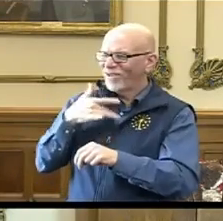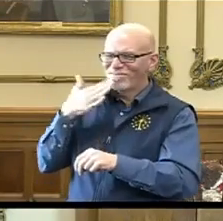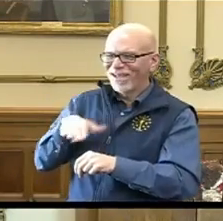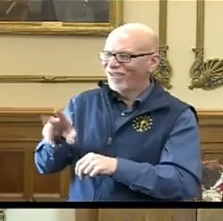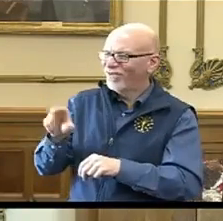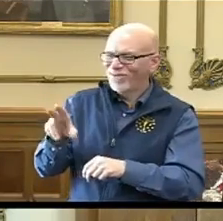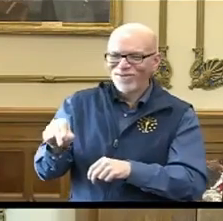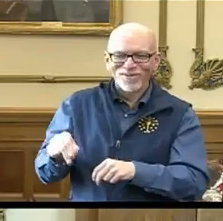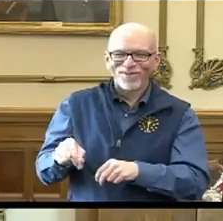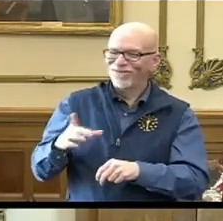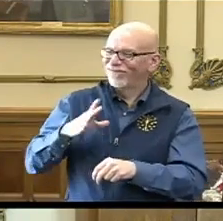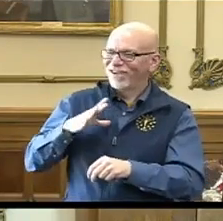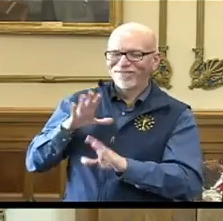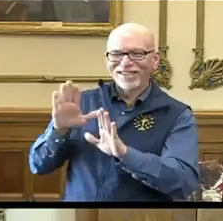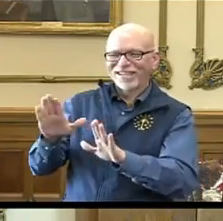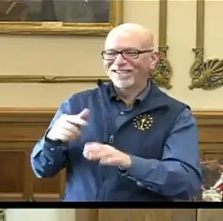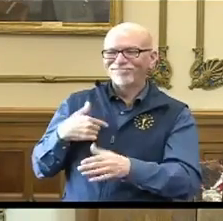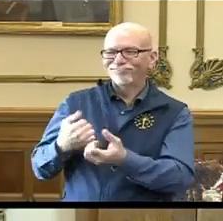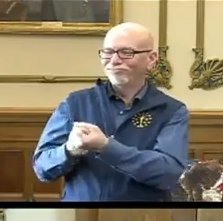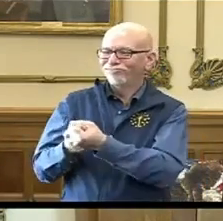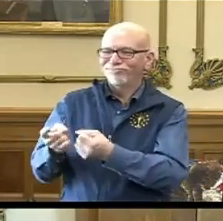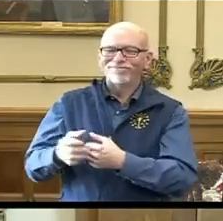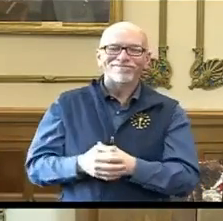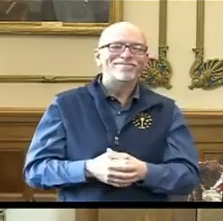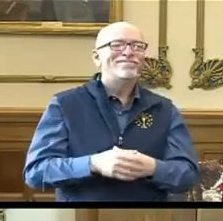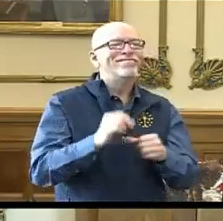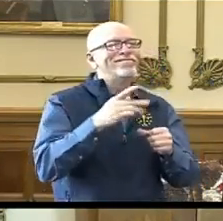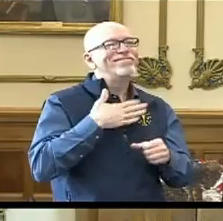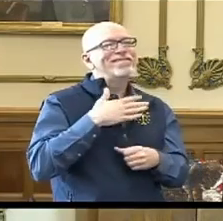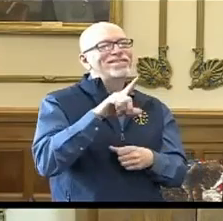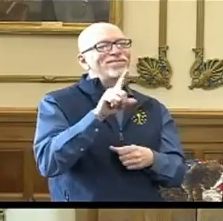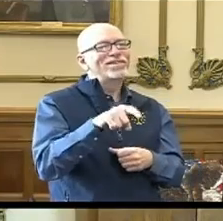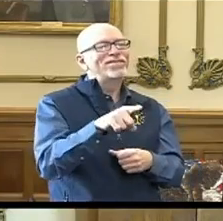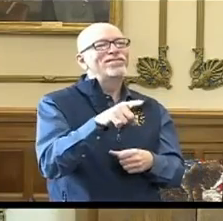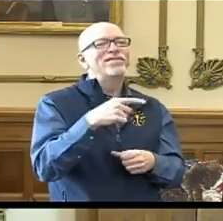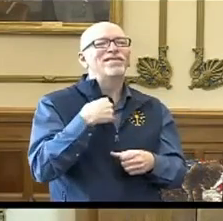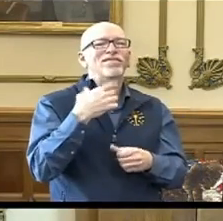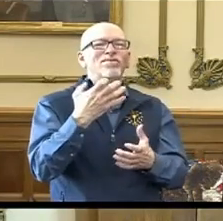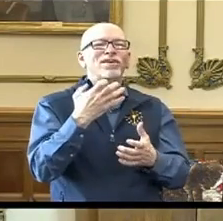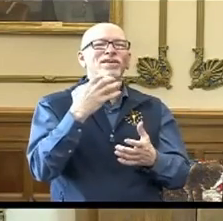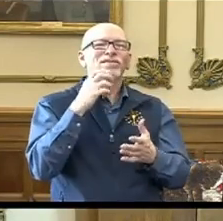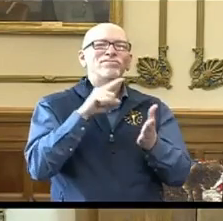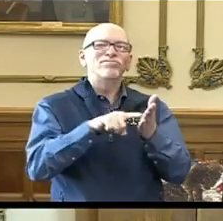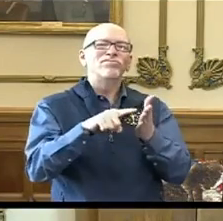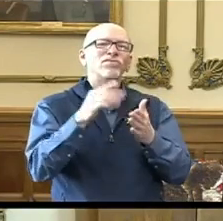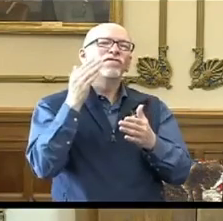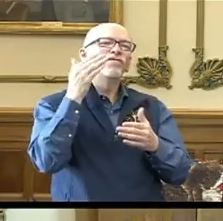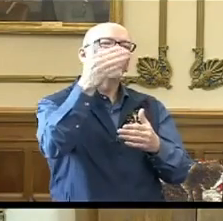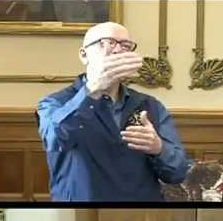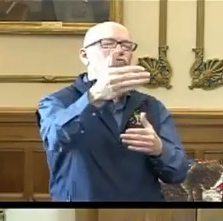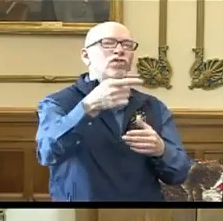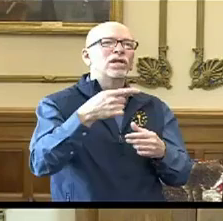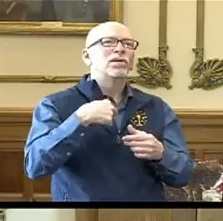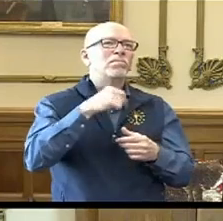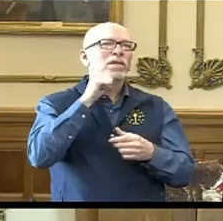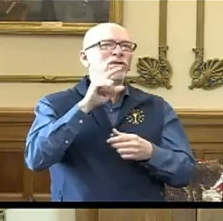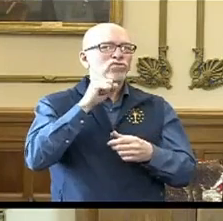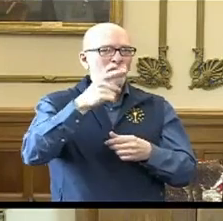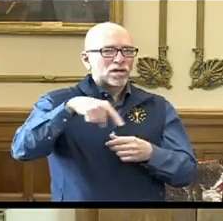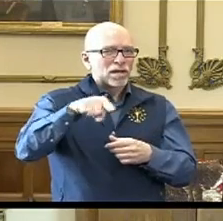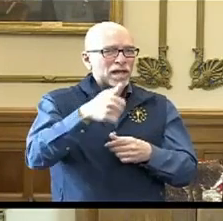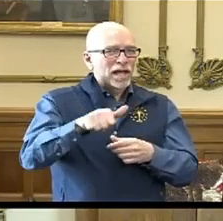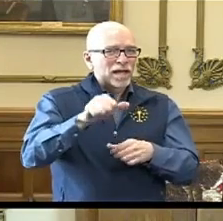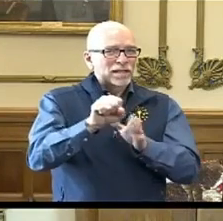Don't. No, that's fantastic. Okay, my question, I want to look a little bit to the future, and I'm not sure anybody in the